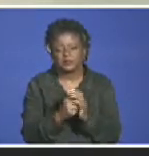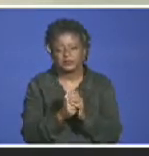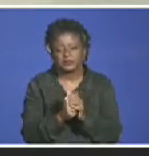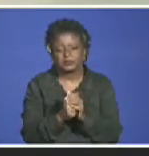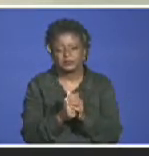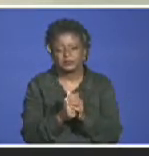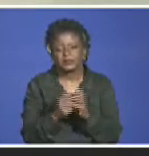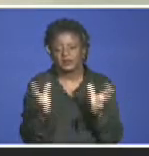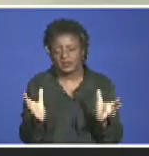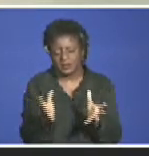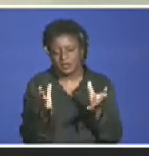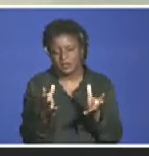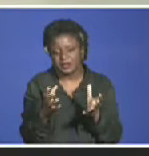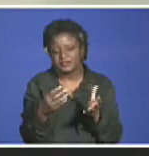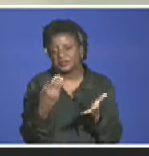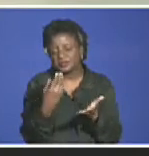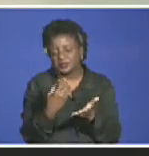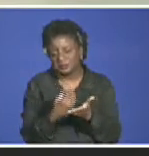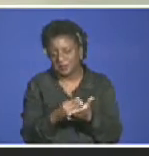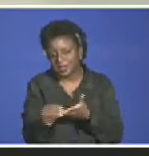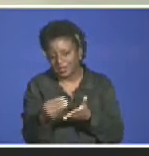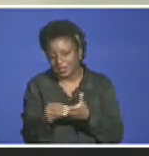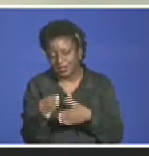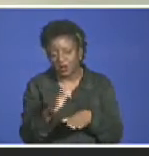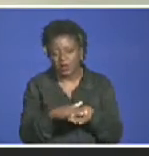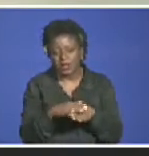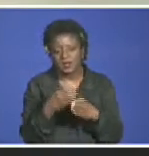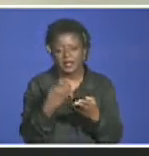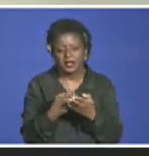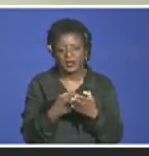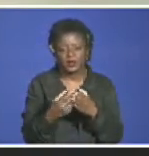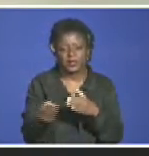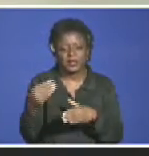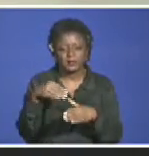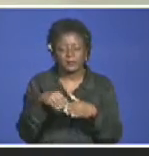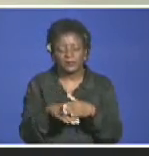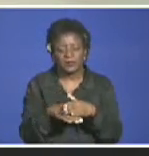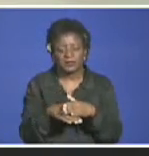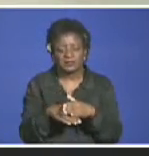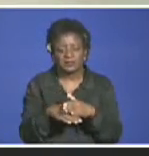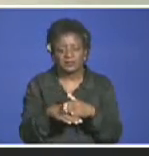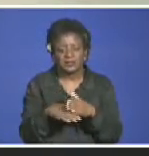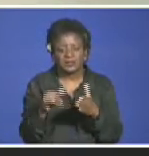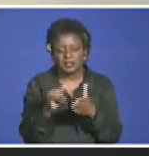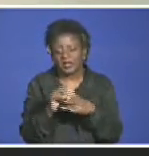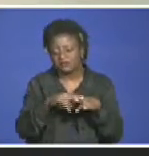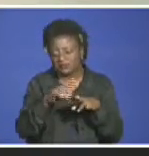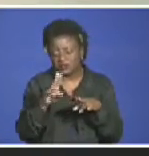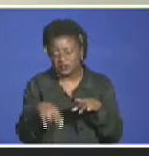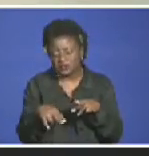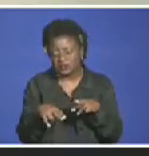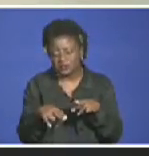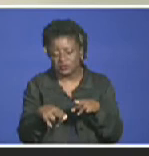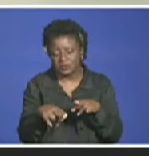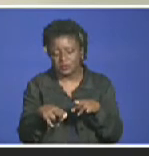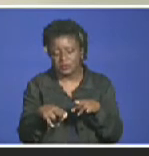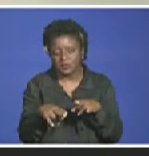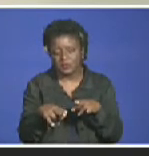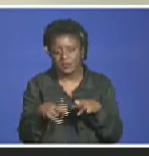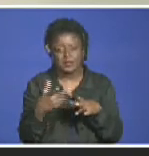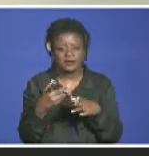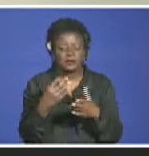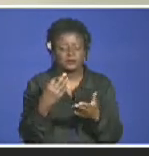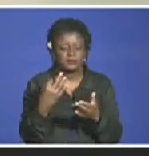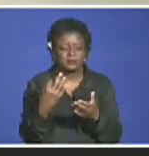imports that would diminish the foreign reserves. Instead, the central bank's policy stance has been to conserve